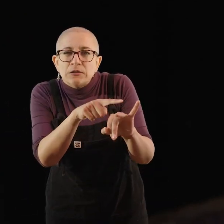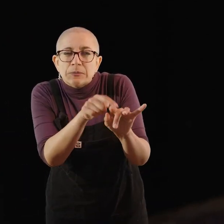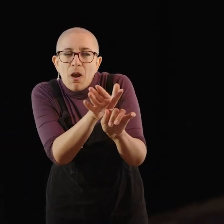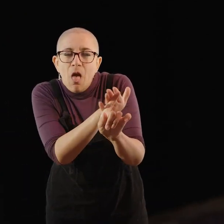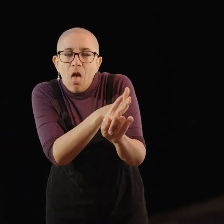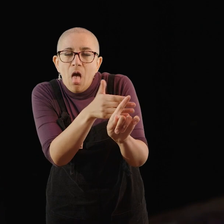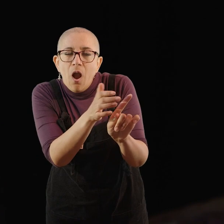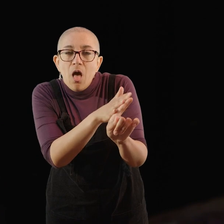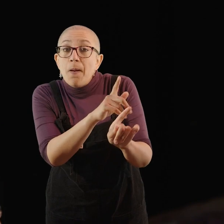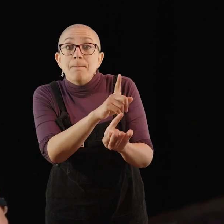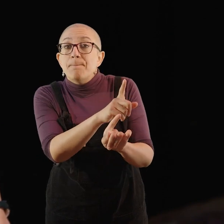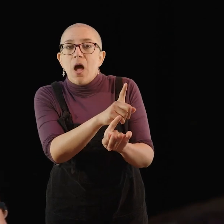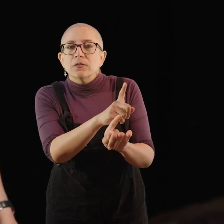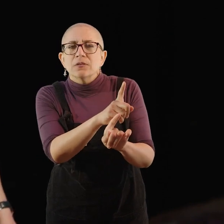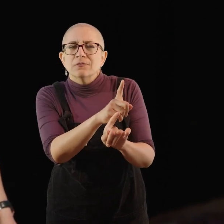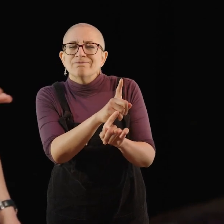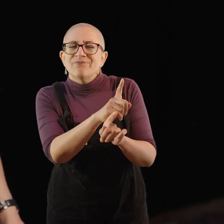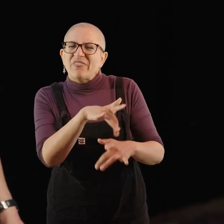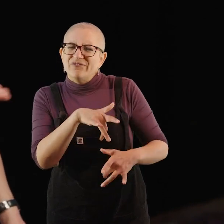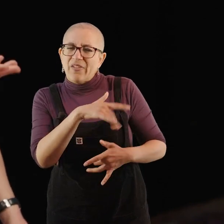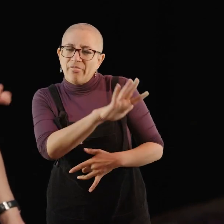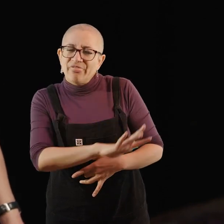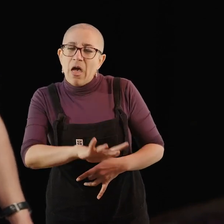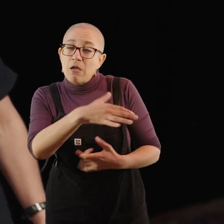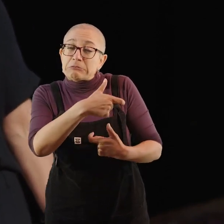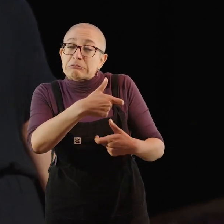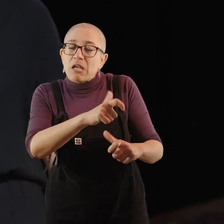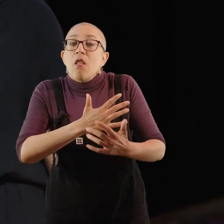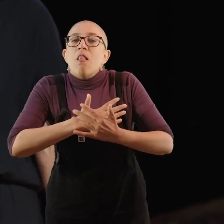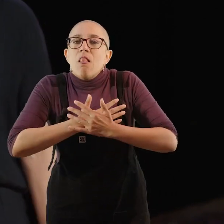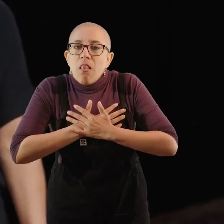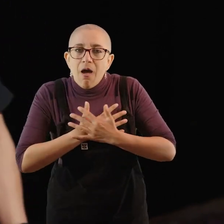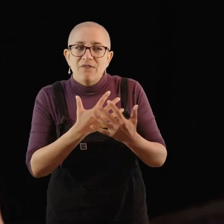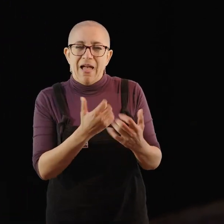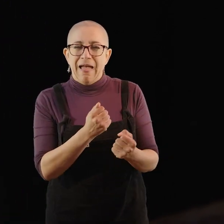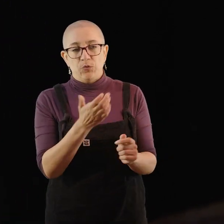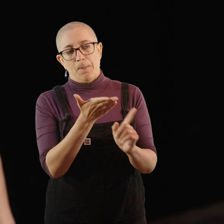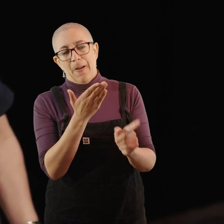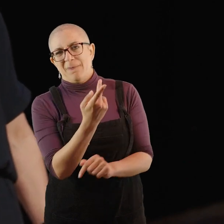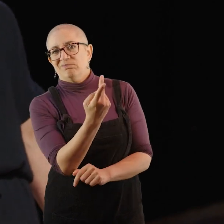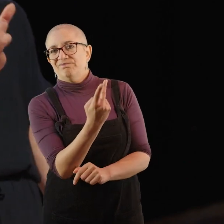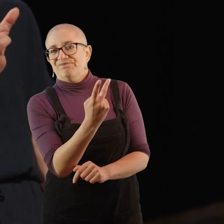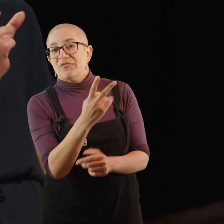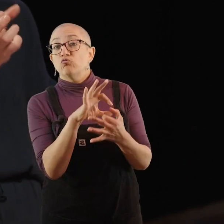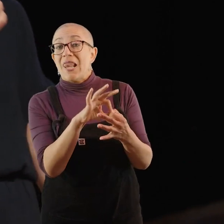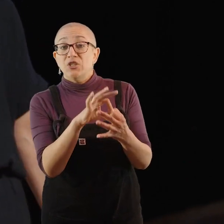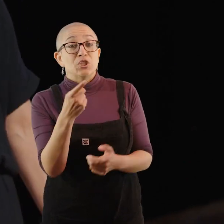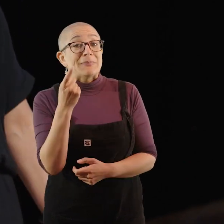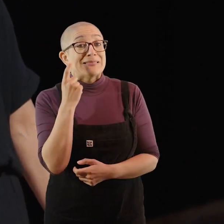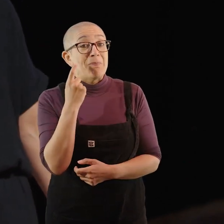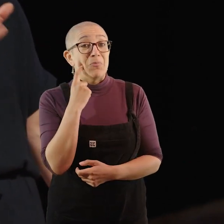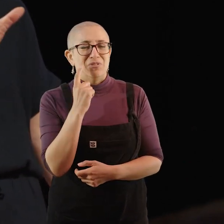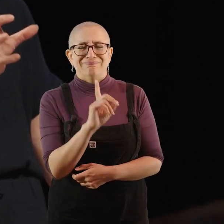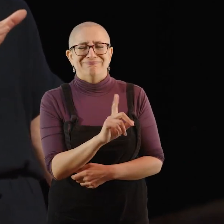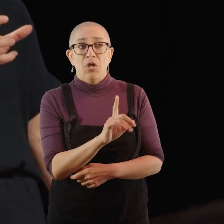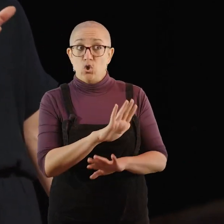But it also had love in it as well, that this relationship is it's not a simple relationship. It's not necessarily, it's